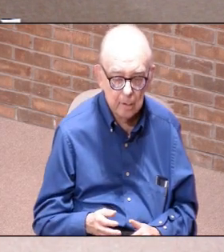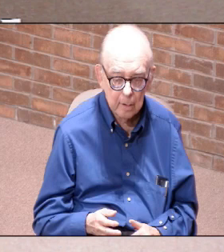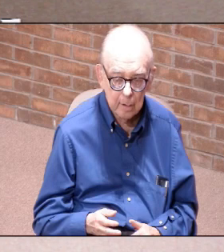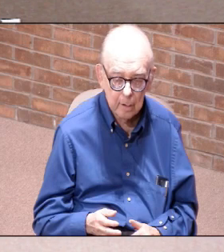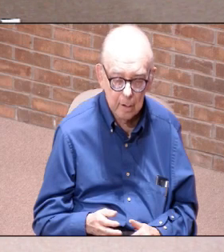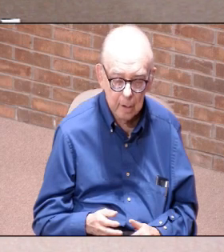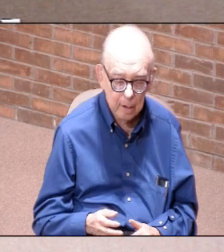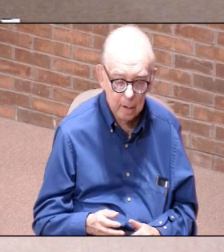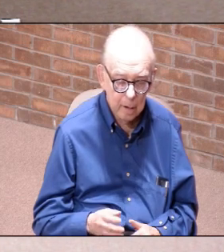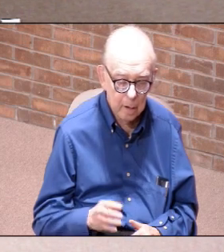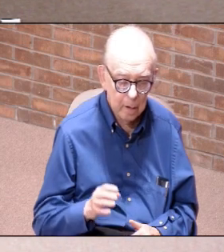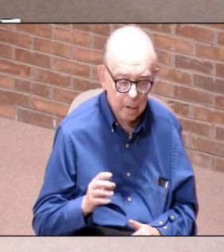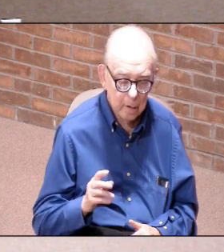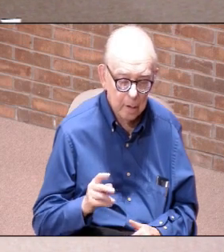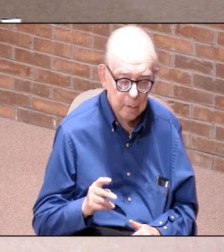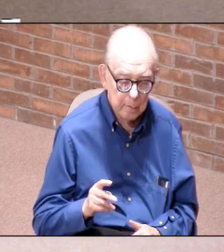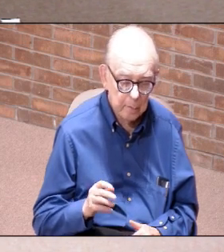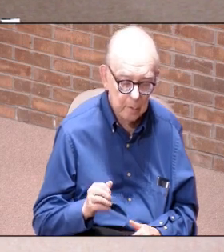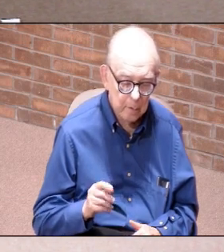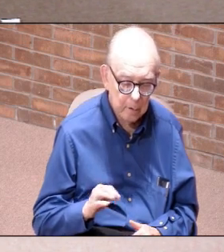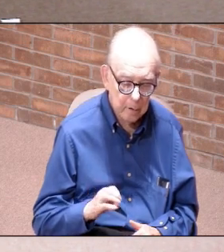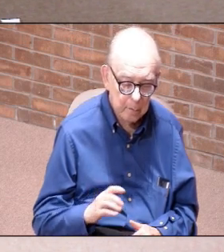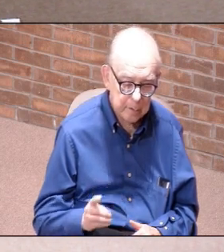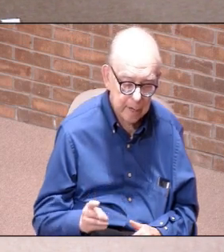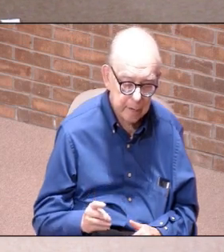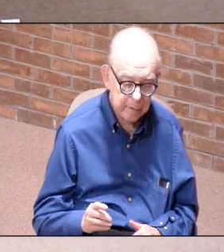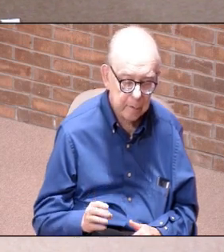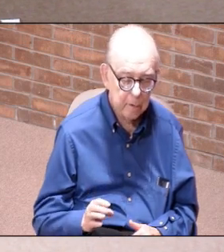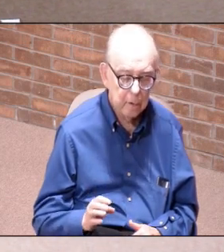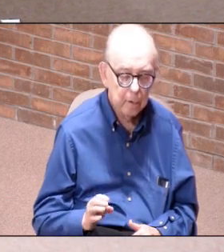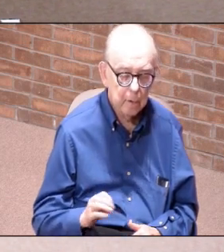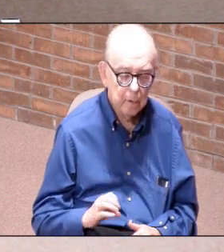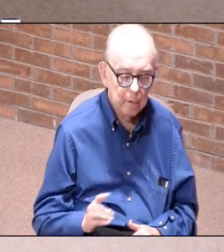or plankton, weeds, things like that.